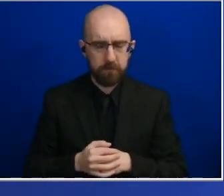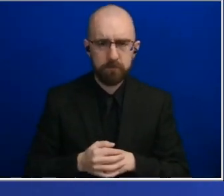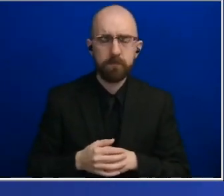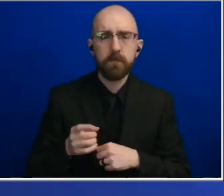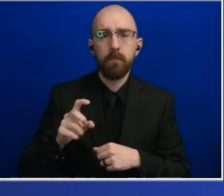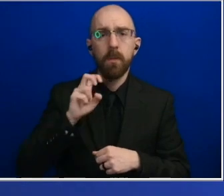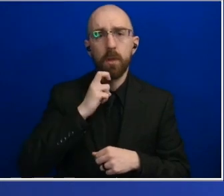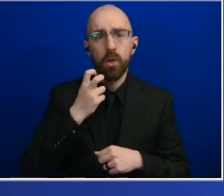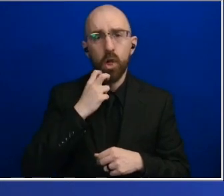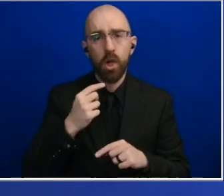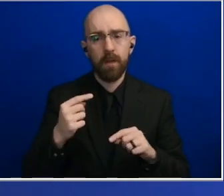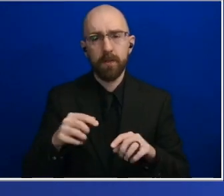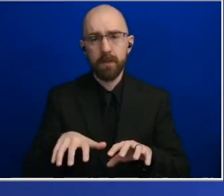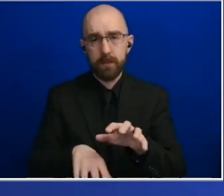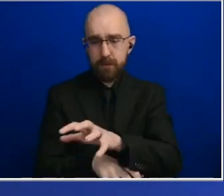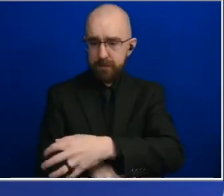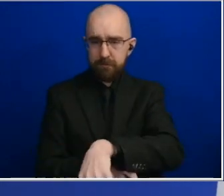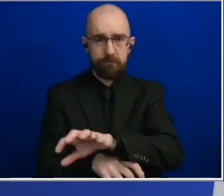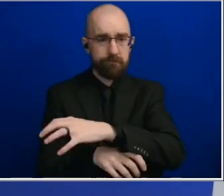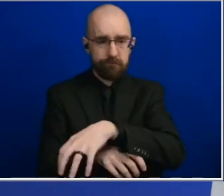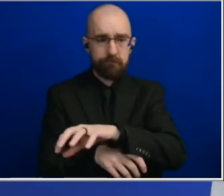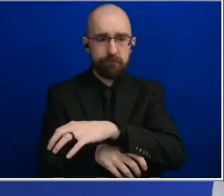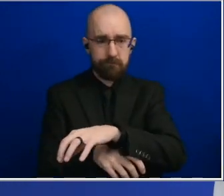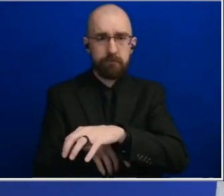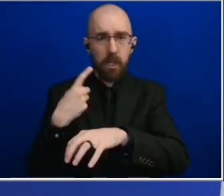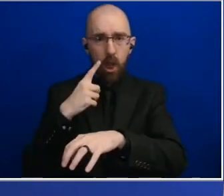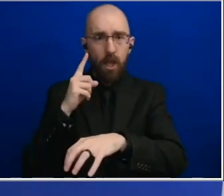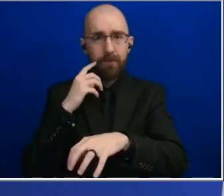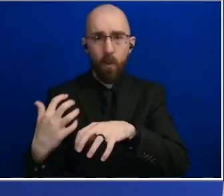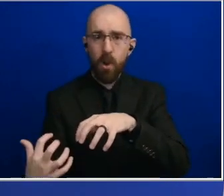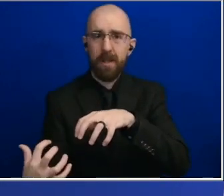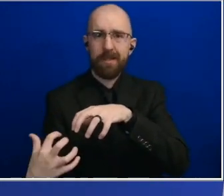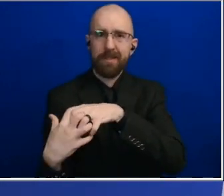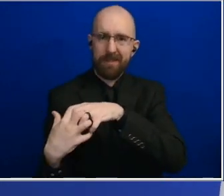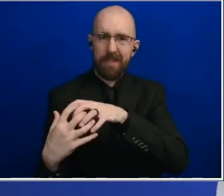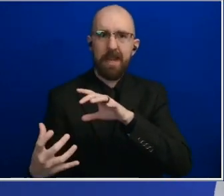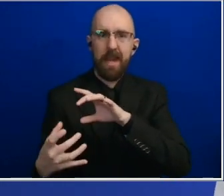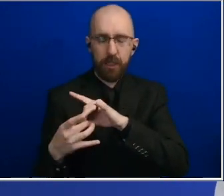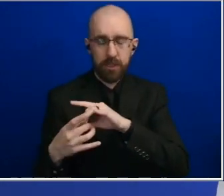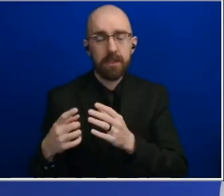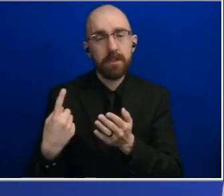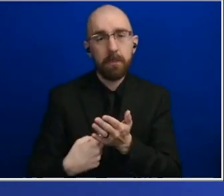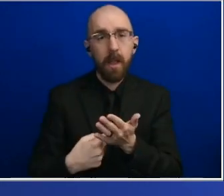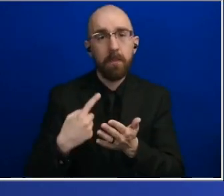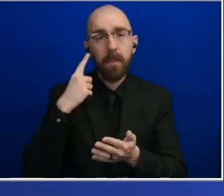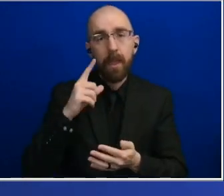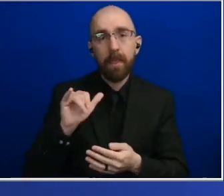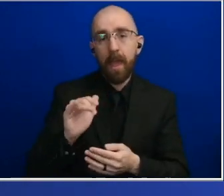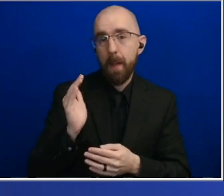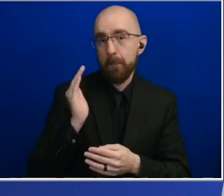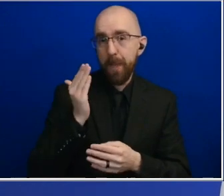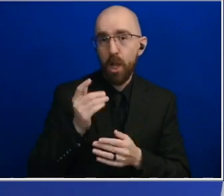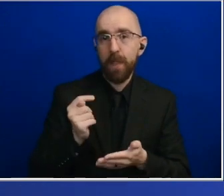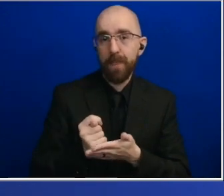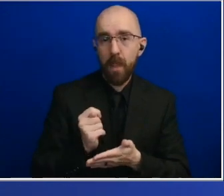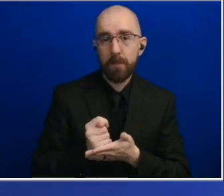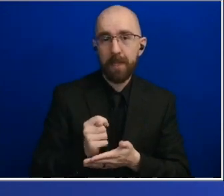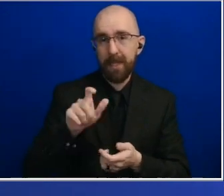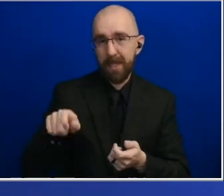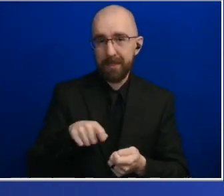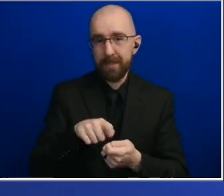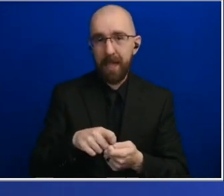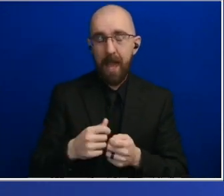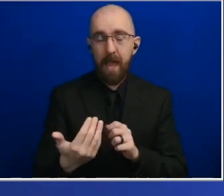to find this residual limb. Sometimes we think this mirror therapy is the idea that you give an exact reflection of